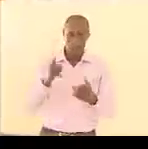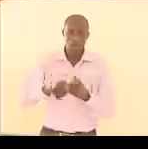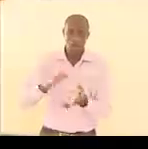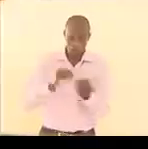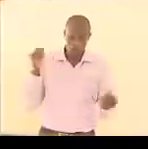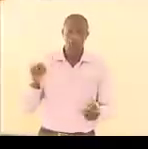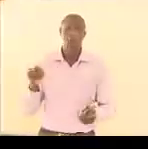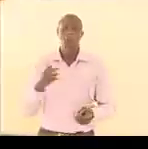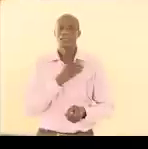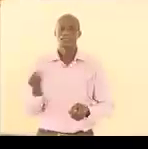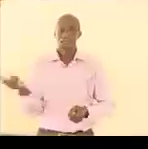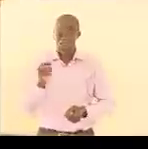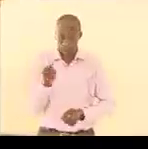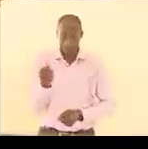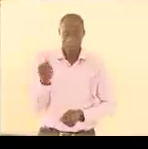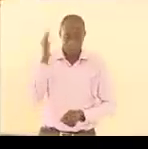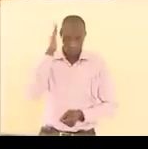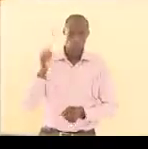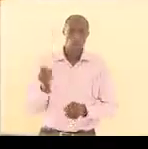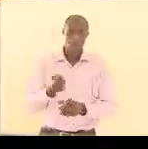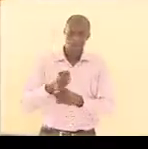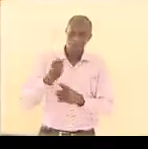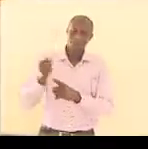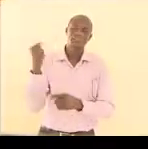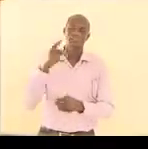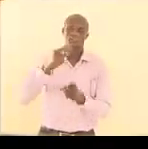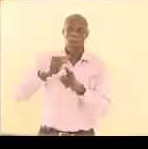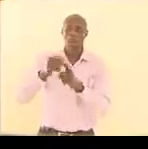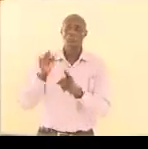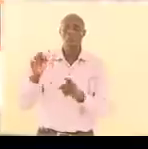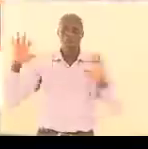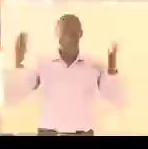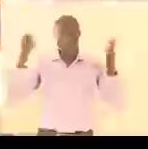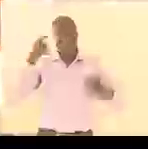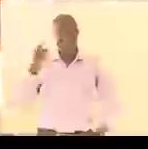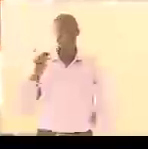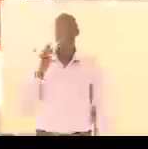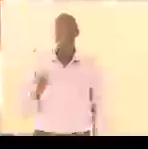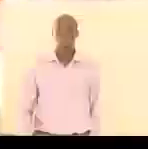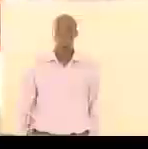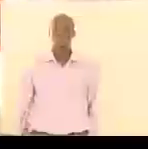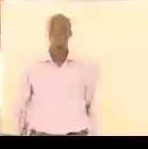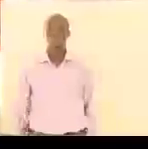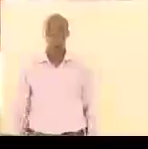start to believe and they themselves will spread the word. Okay, give her a round of applause.